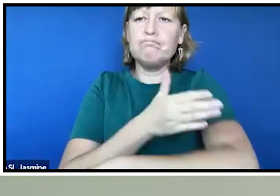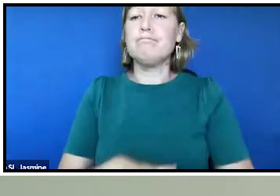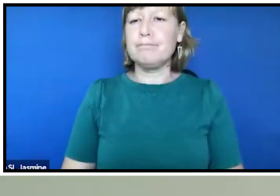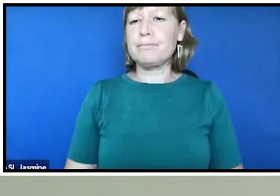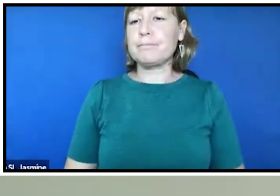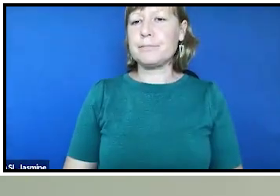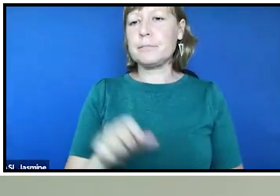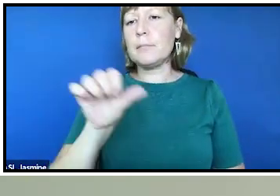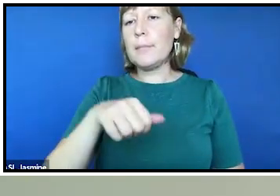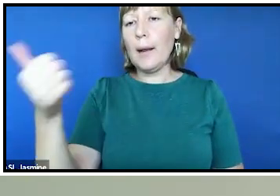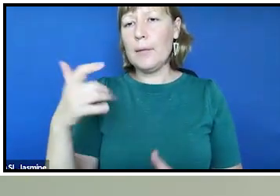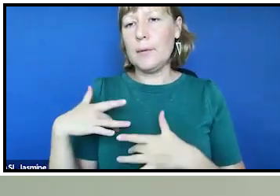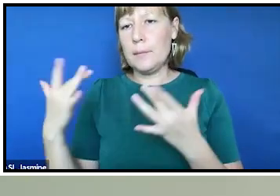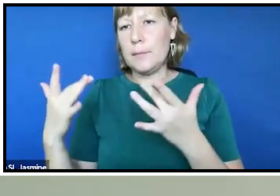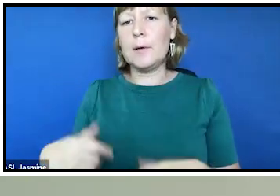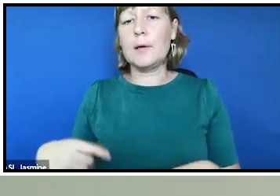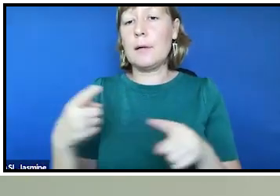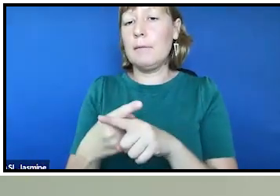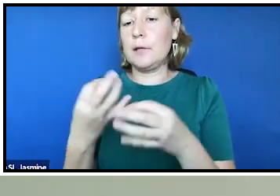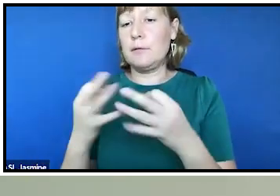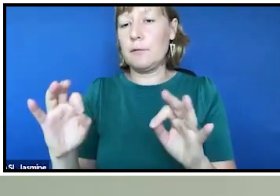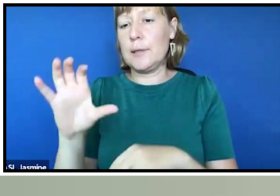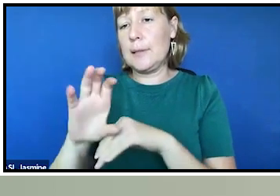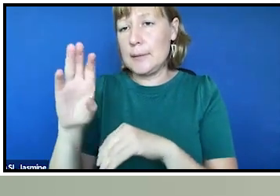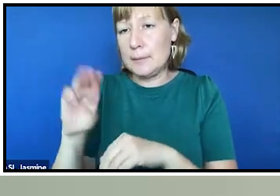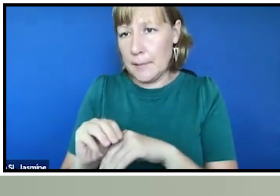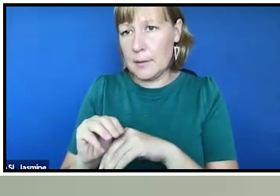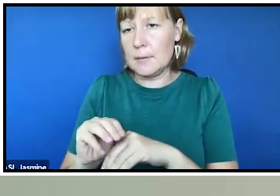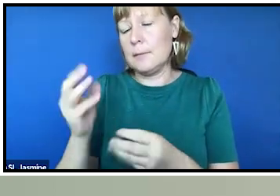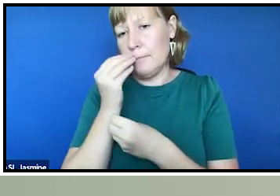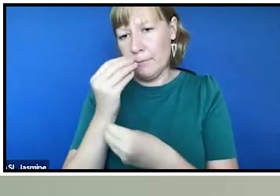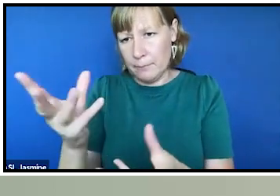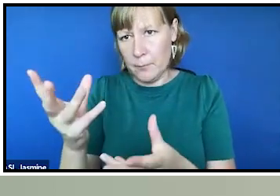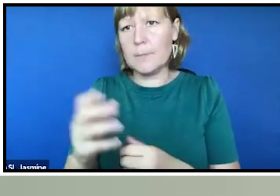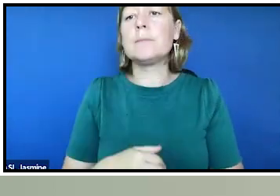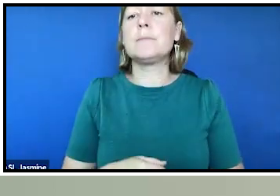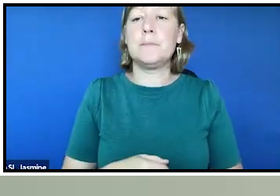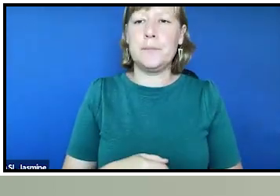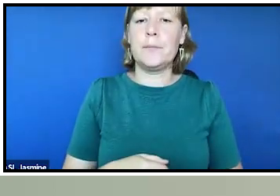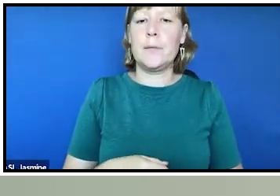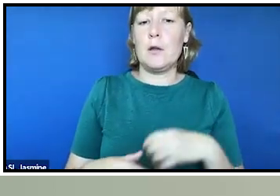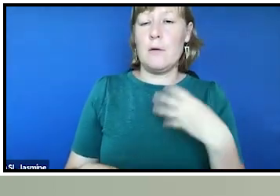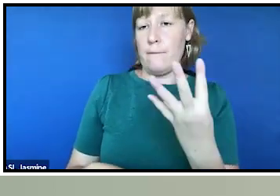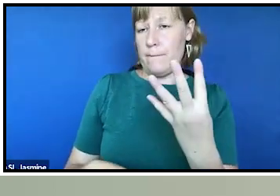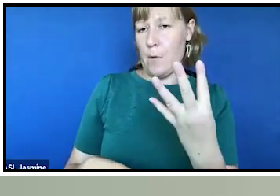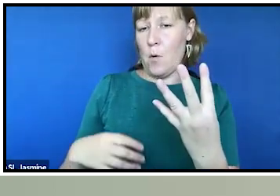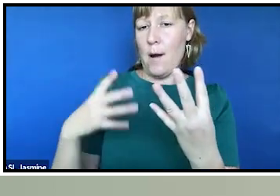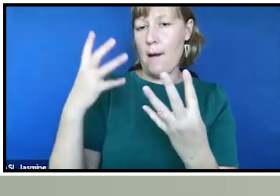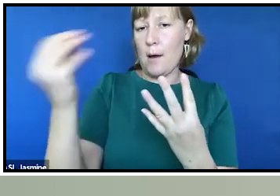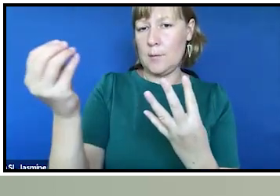you an update on conflict-free case management as well. There have been 4 vendors, so 4